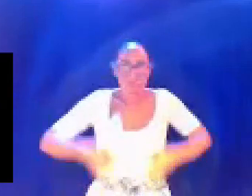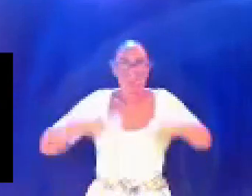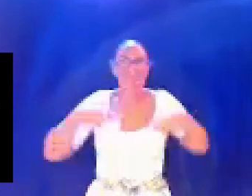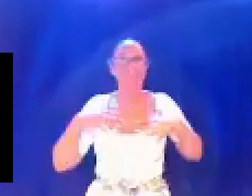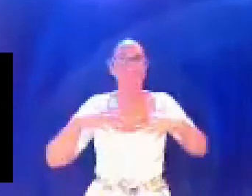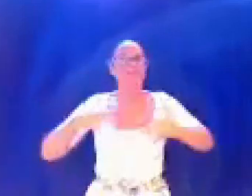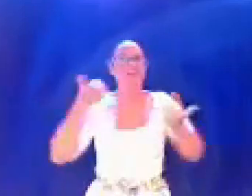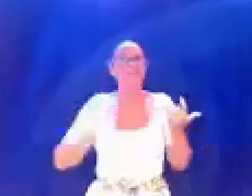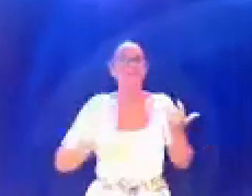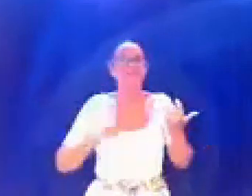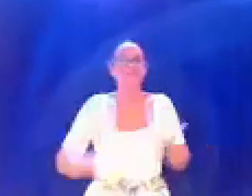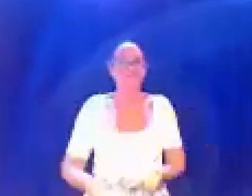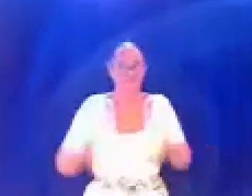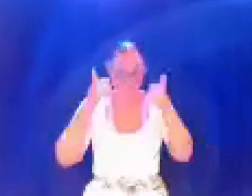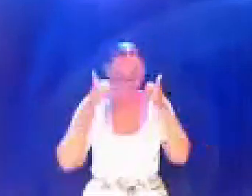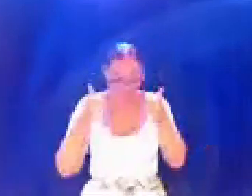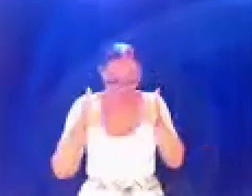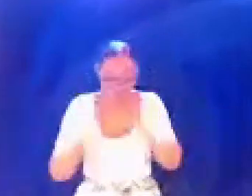you to take it away.